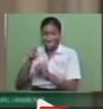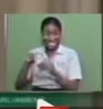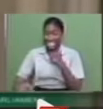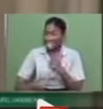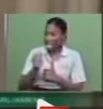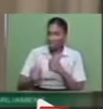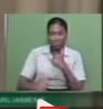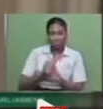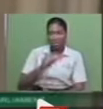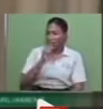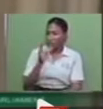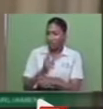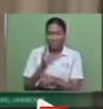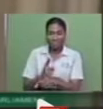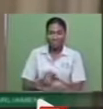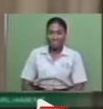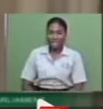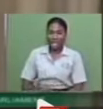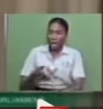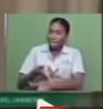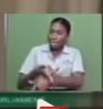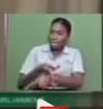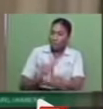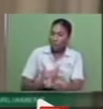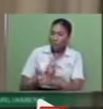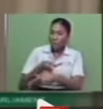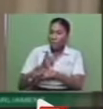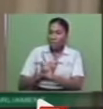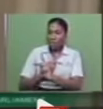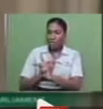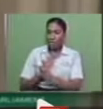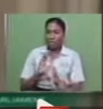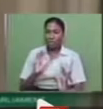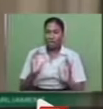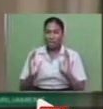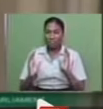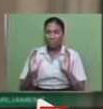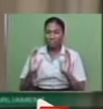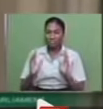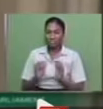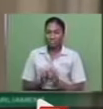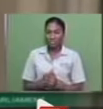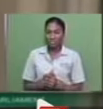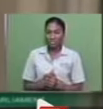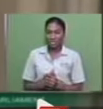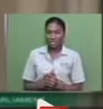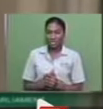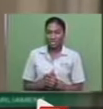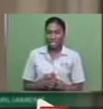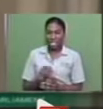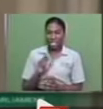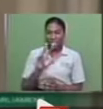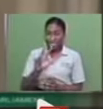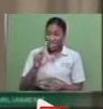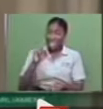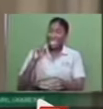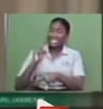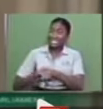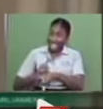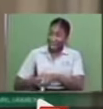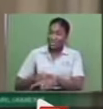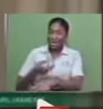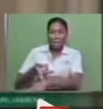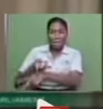unsustainable. They have borrowed, I think, in this fiscal alone, COVID times, they've borrowed, I think, 3 times. 3